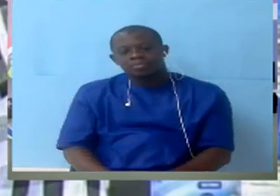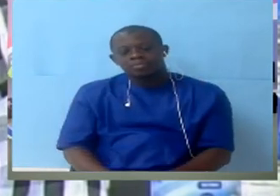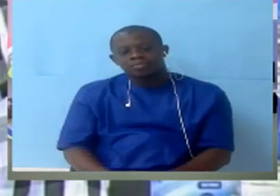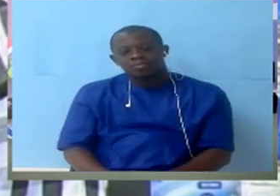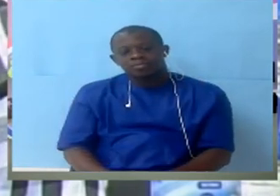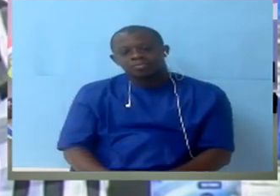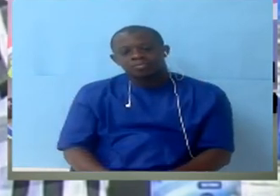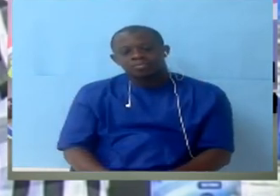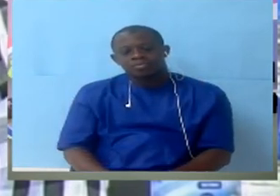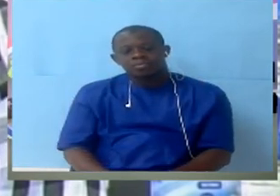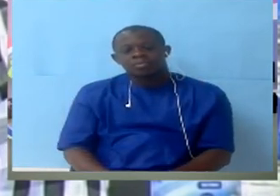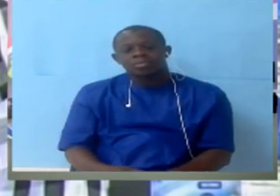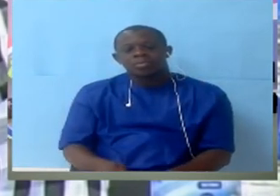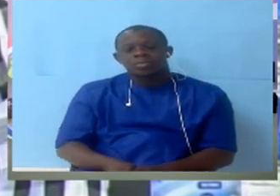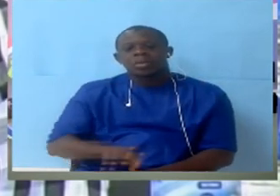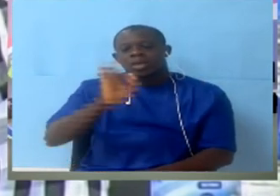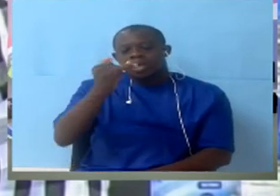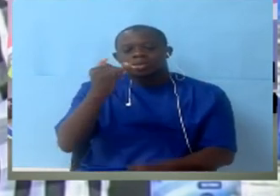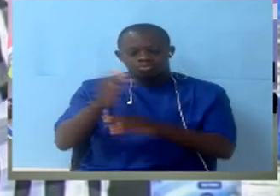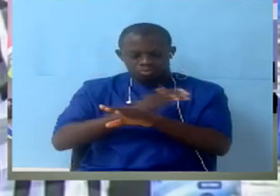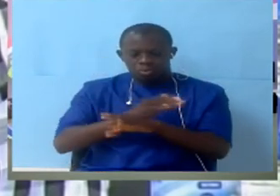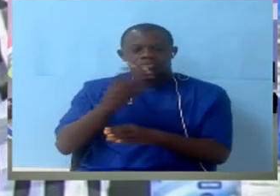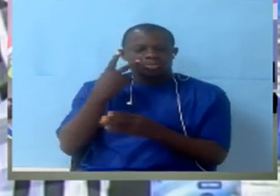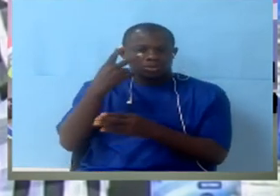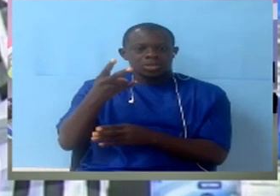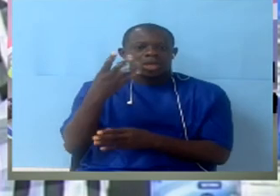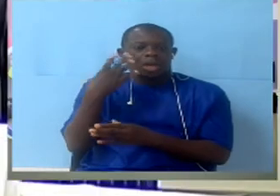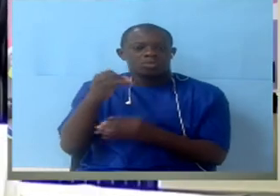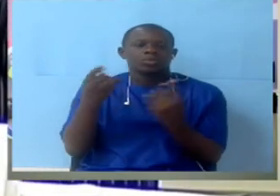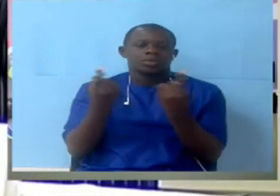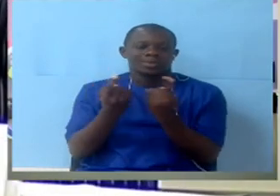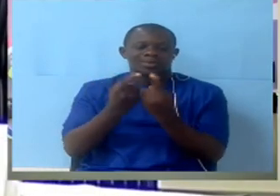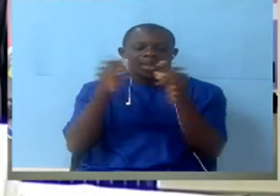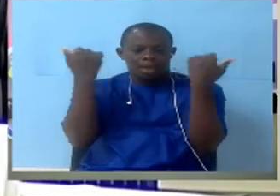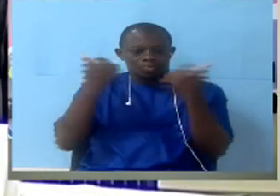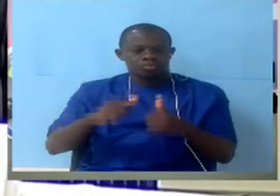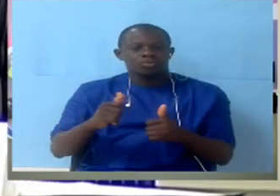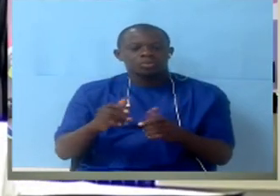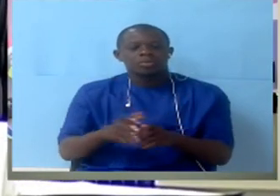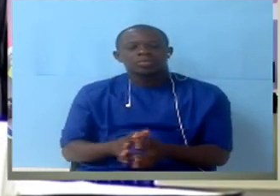Ha nga at that time nga jowol nyama. Yes, at that time that's how I saw it. And